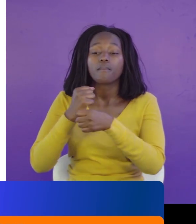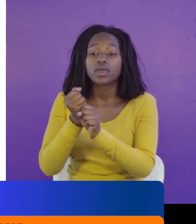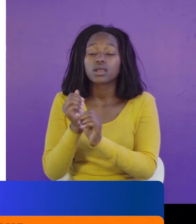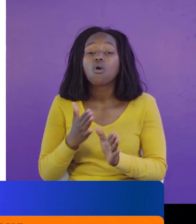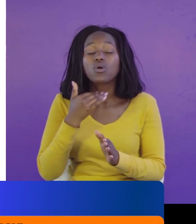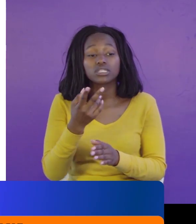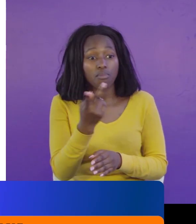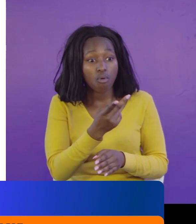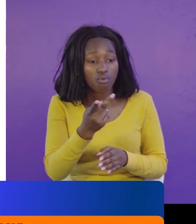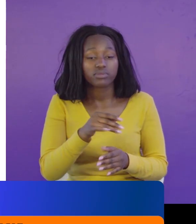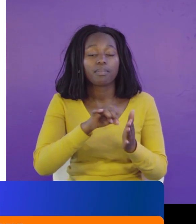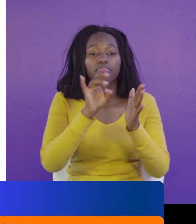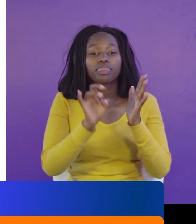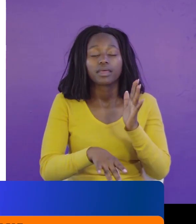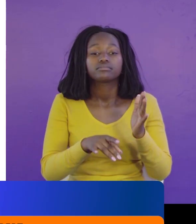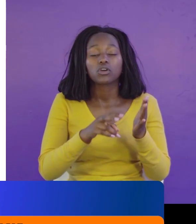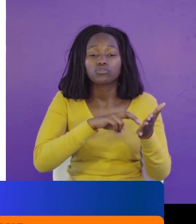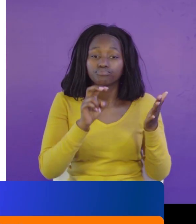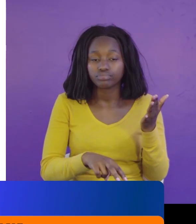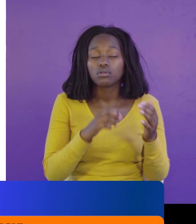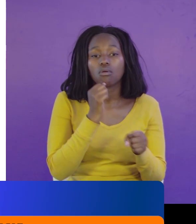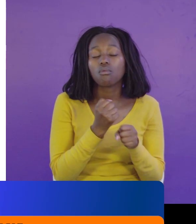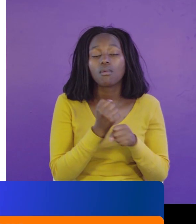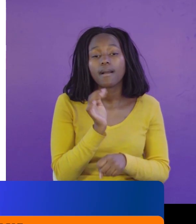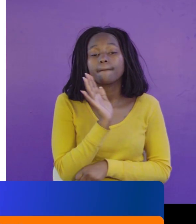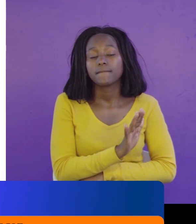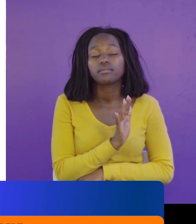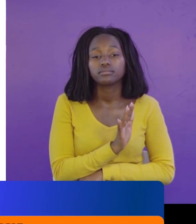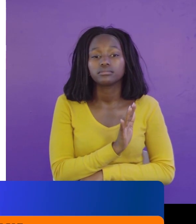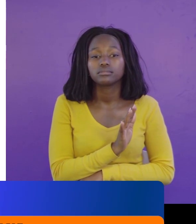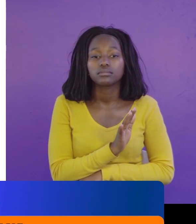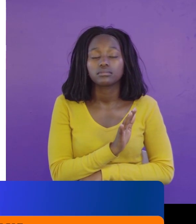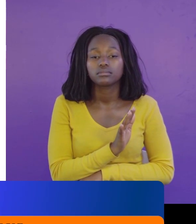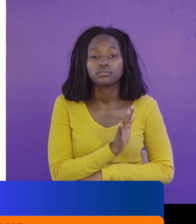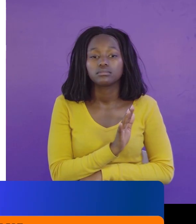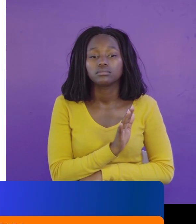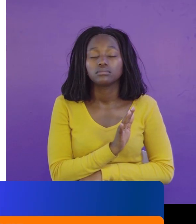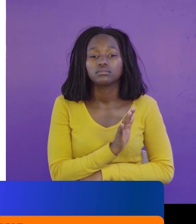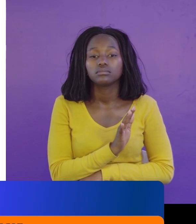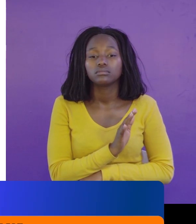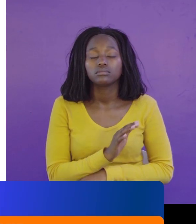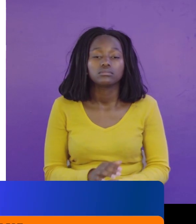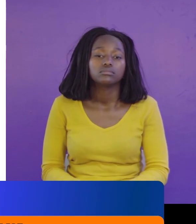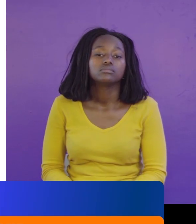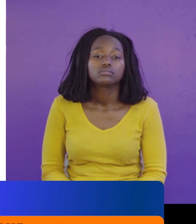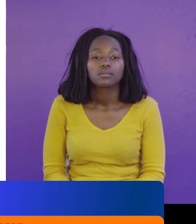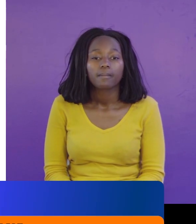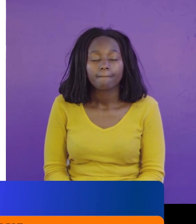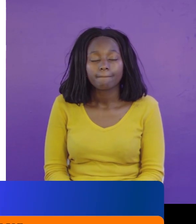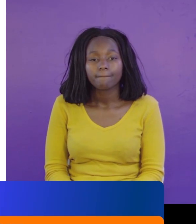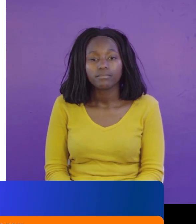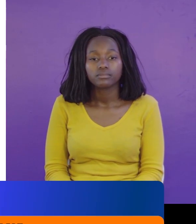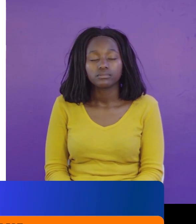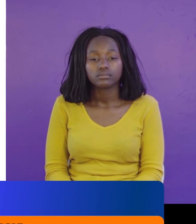stand insulated by proximity to power, unshaken and unrepentant. That is a bold